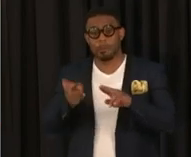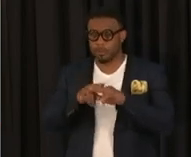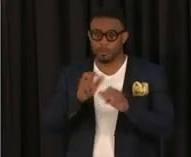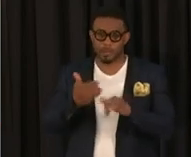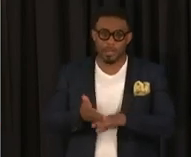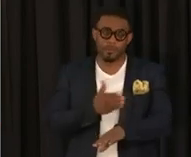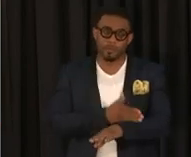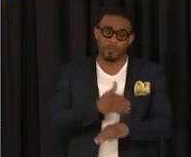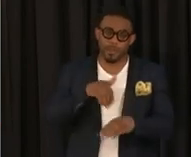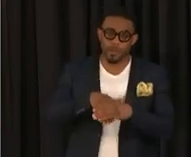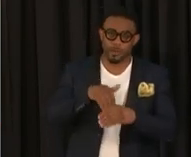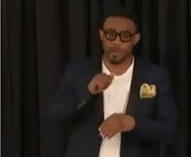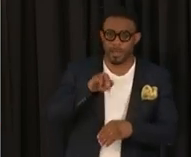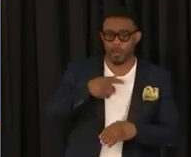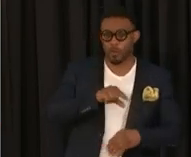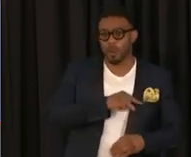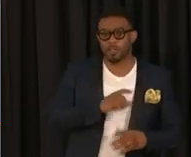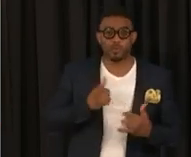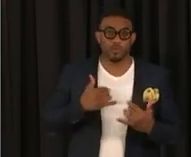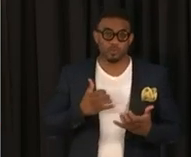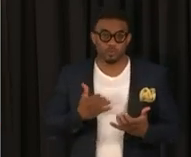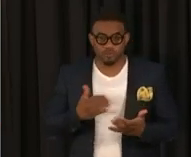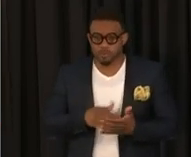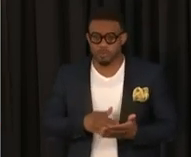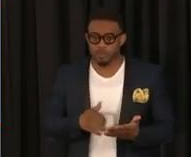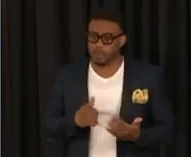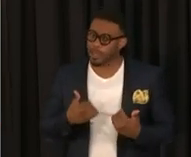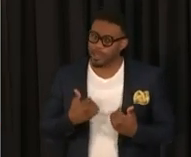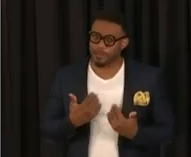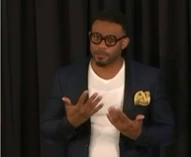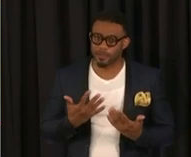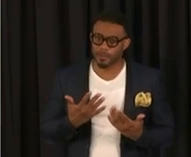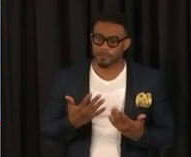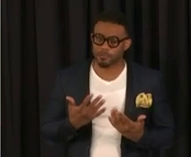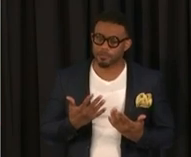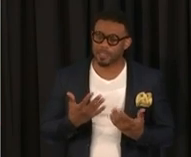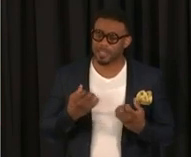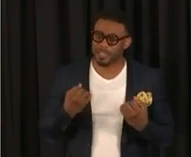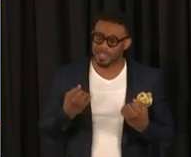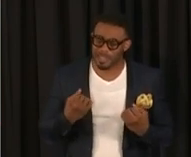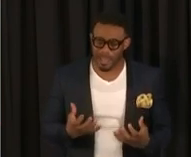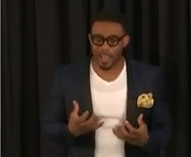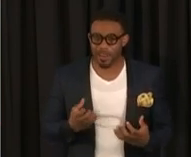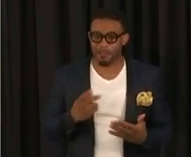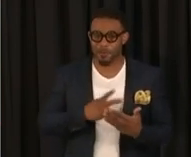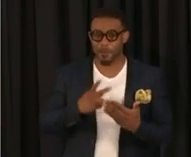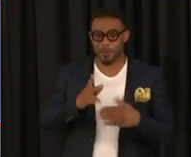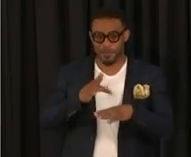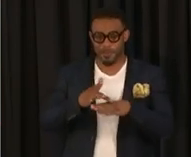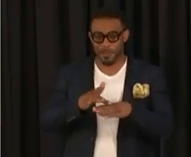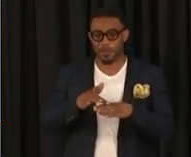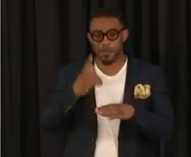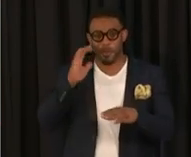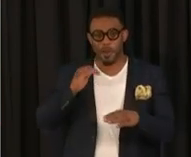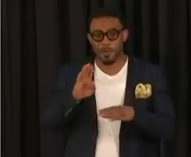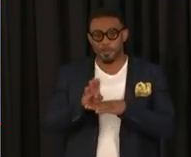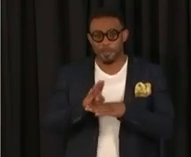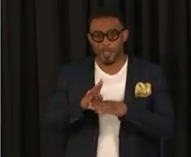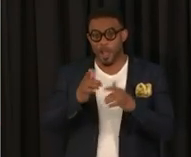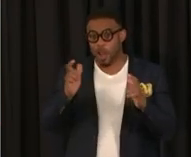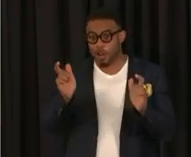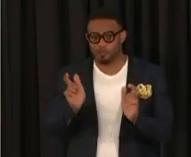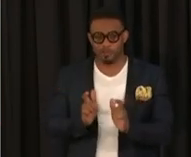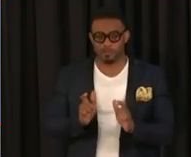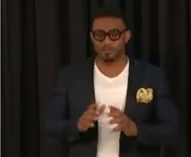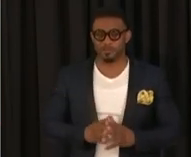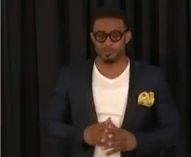trying to have improved indoor air quality. And so we have a lot of programs that are available for our businesses,